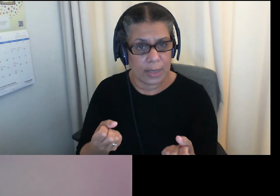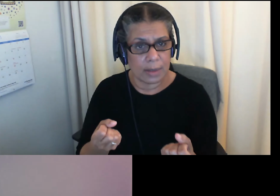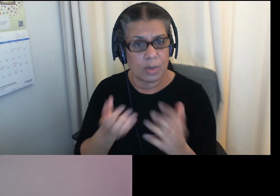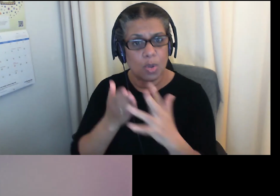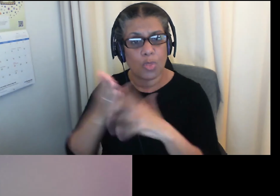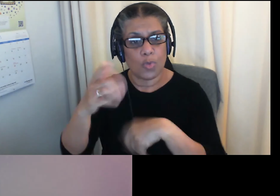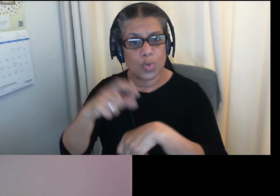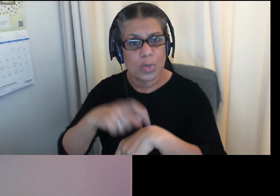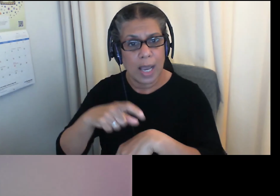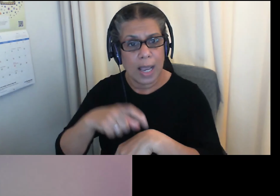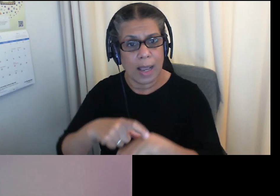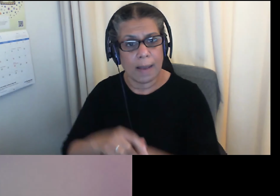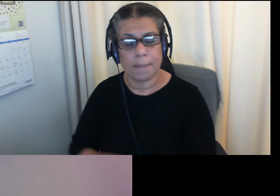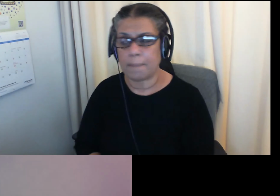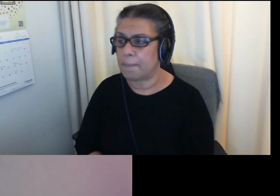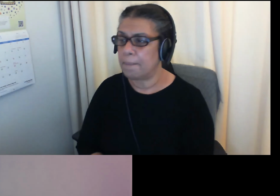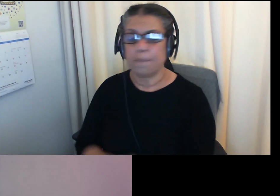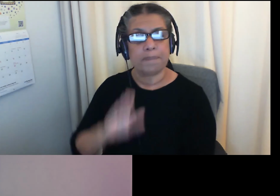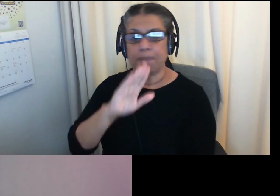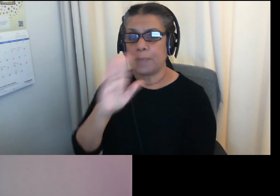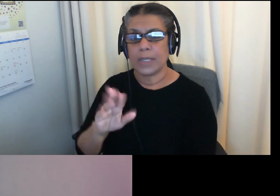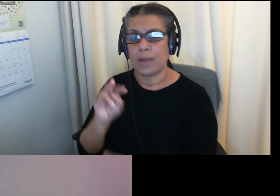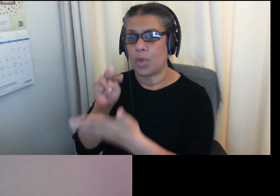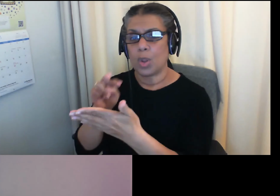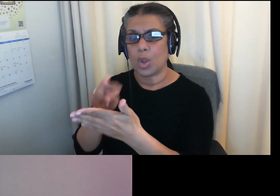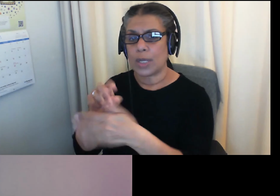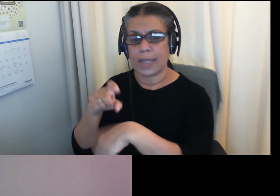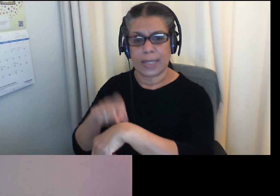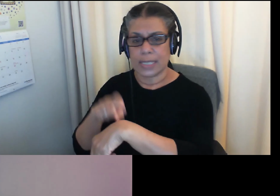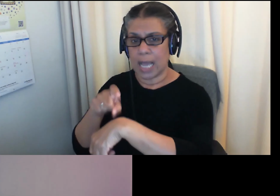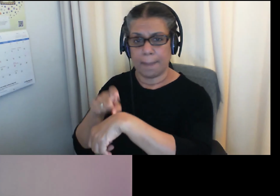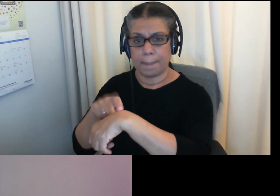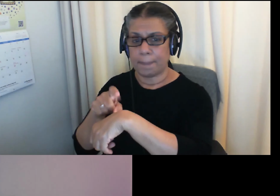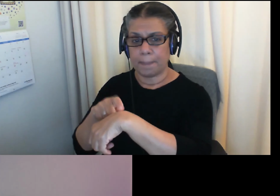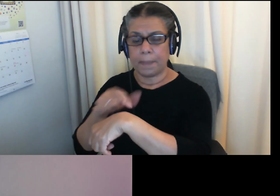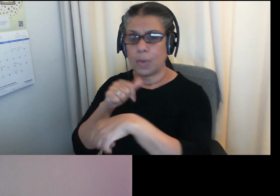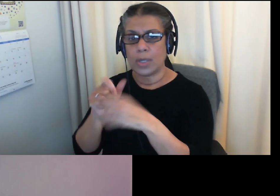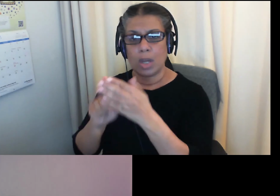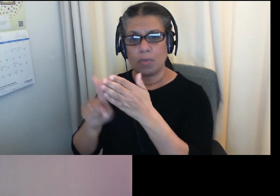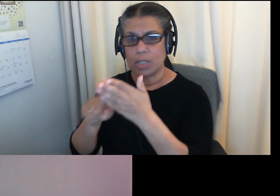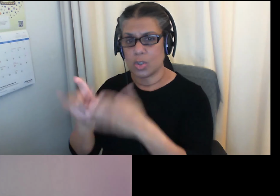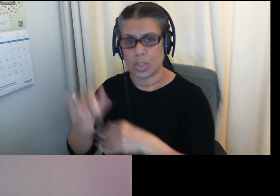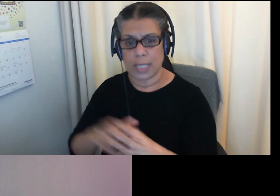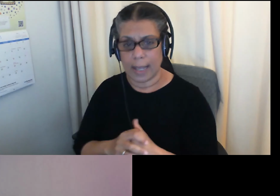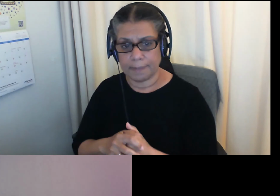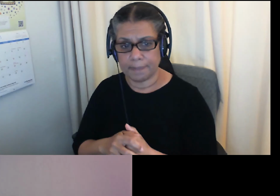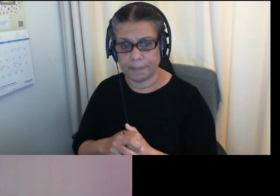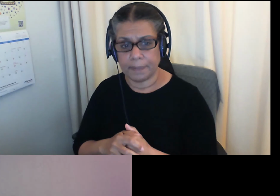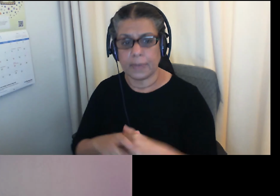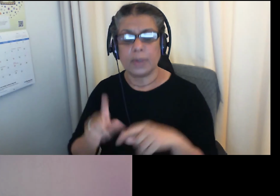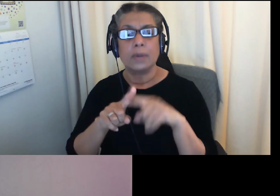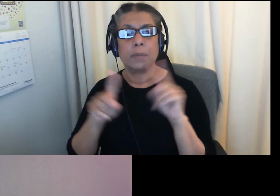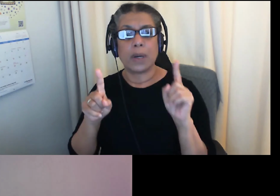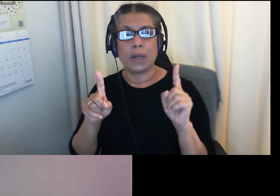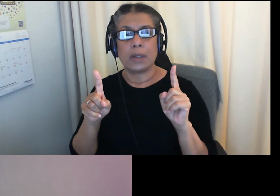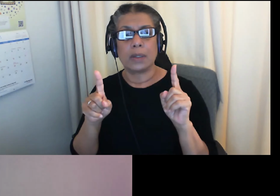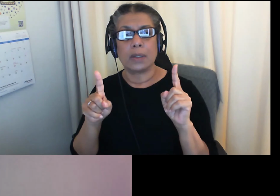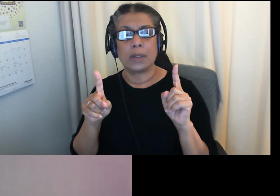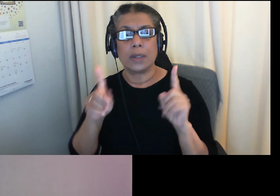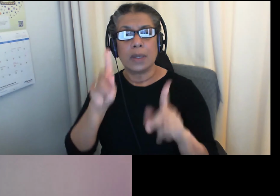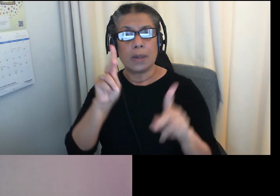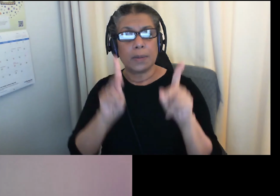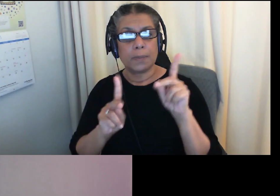Yeah, we didn't actually look over time because we didn't have any longitudinal work in the development. Sure. But in terms of you know, people